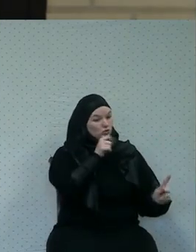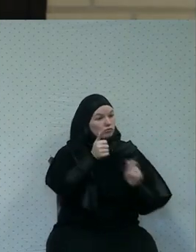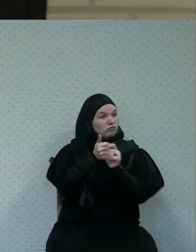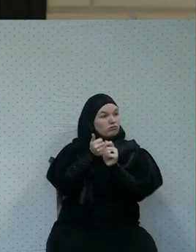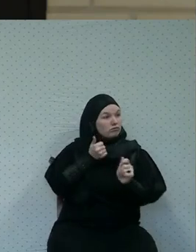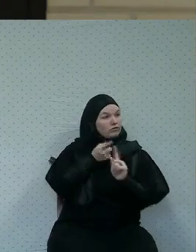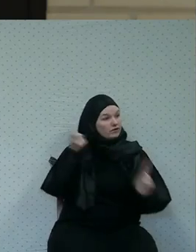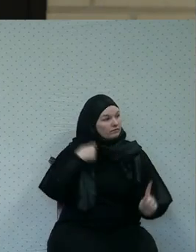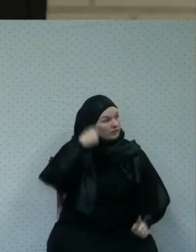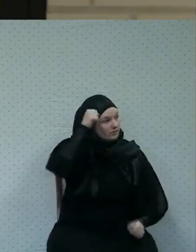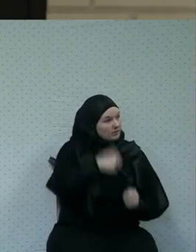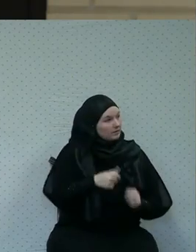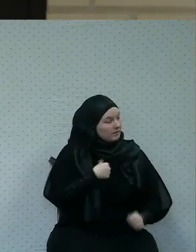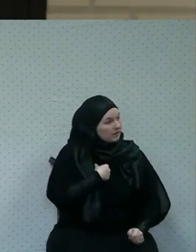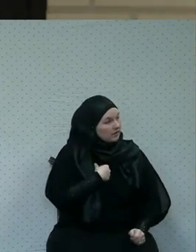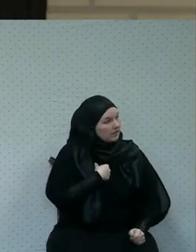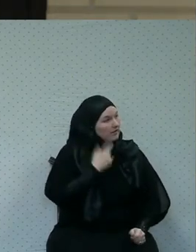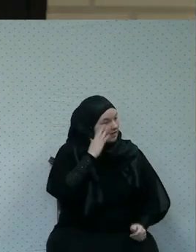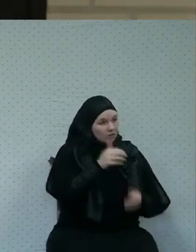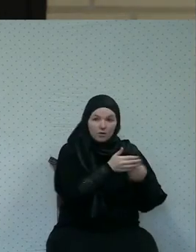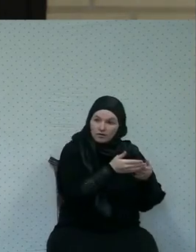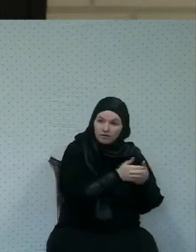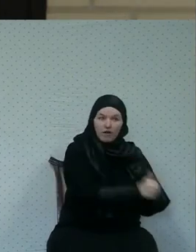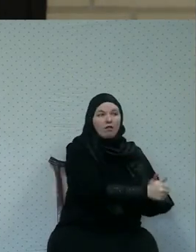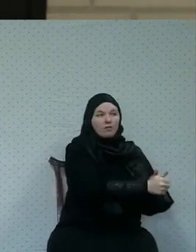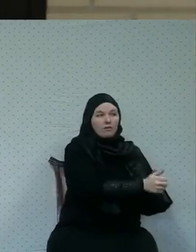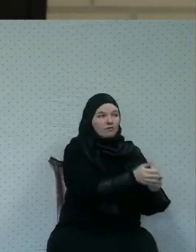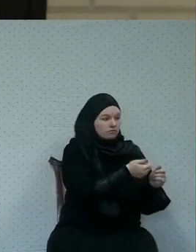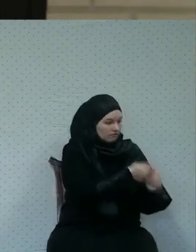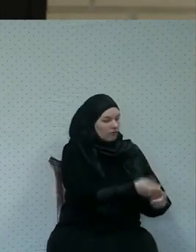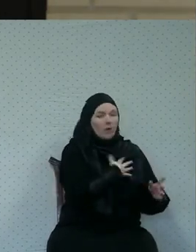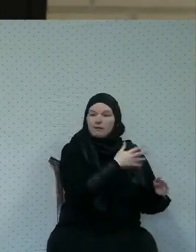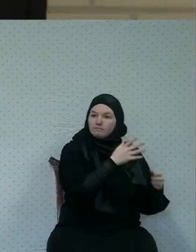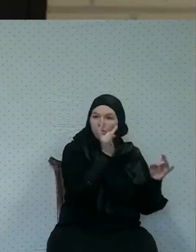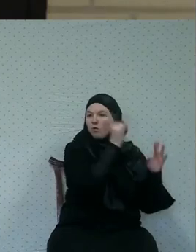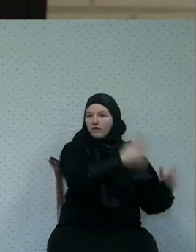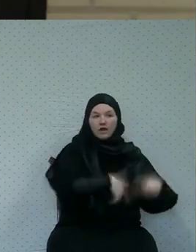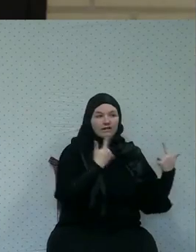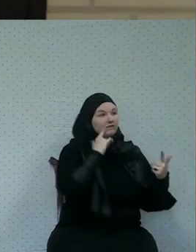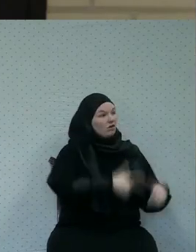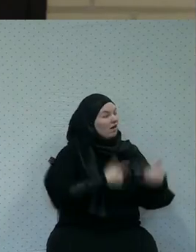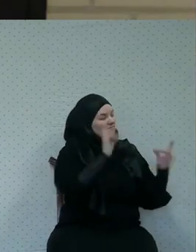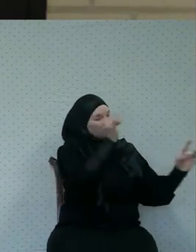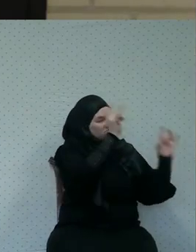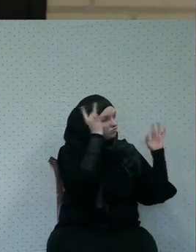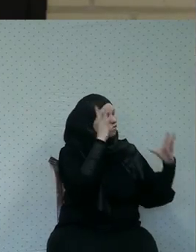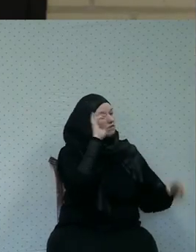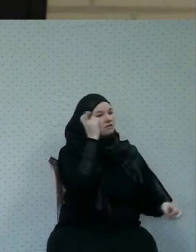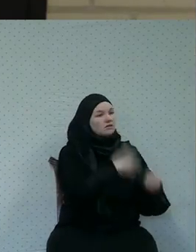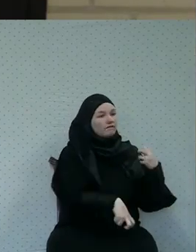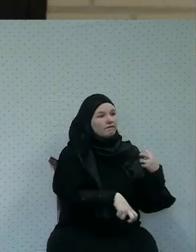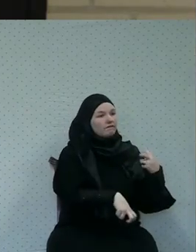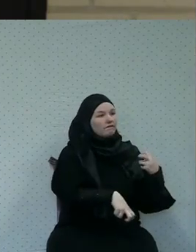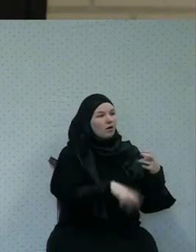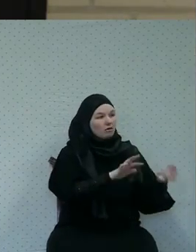my remembrance, he would lead a miserable life. So if your life is miserable or difficult